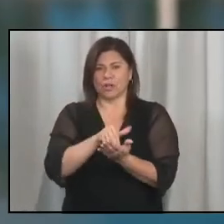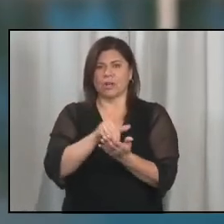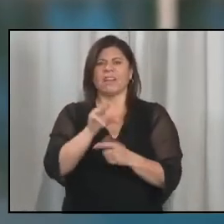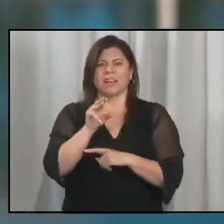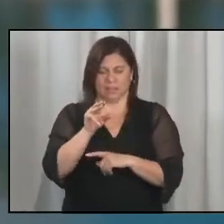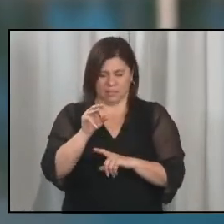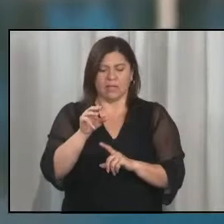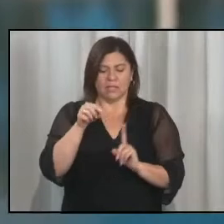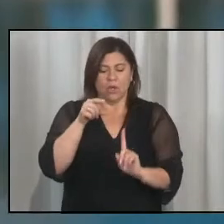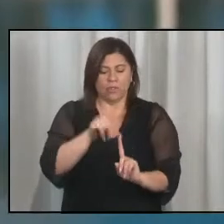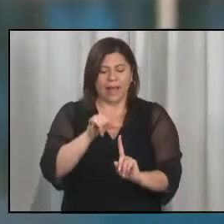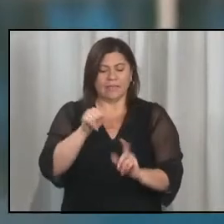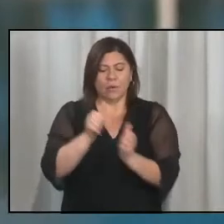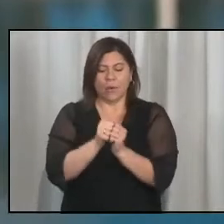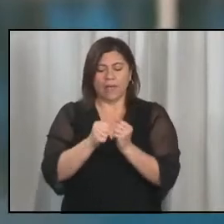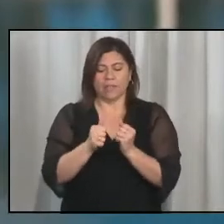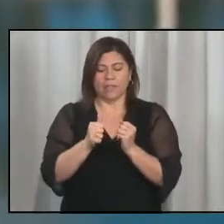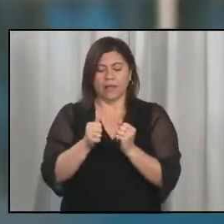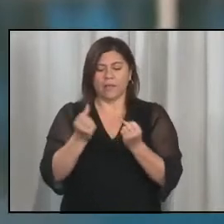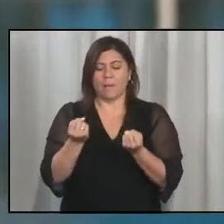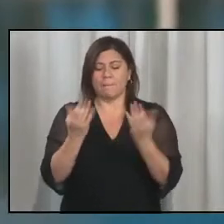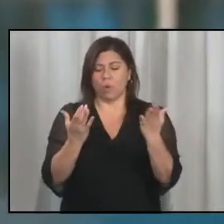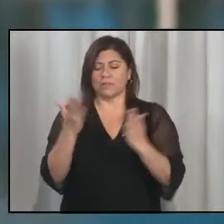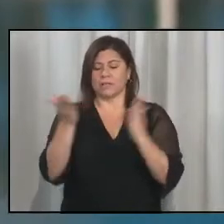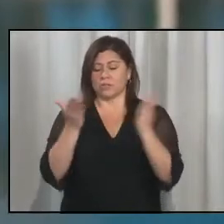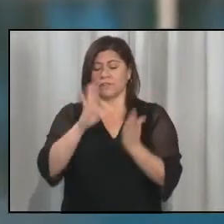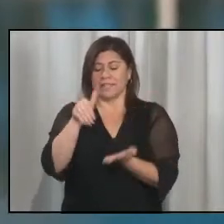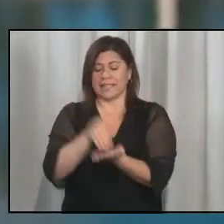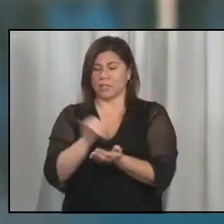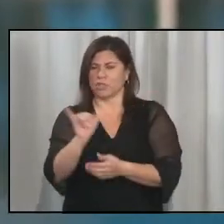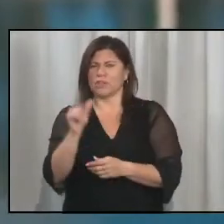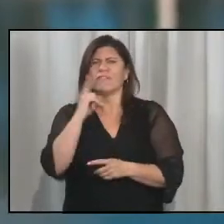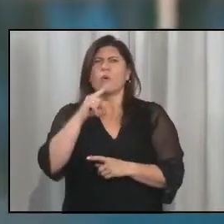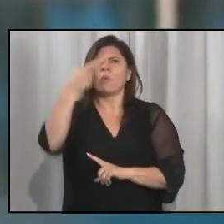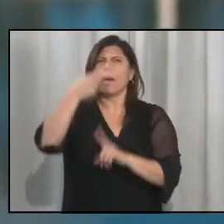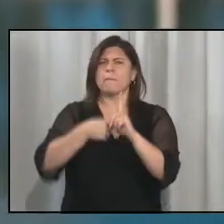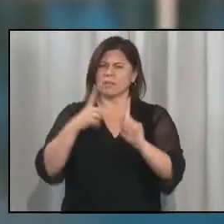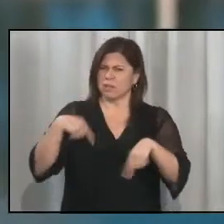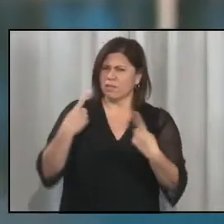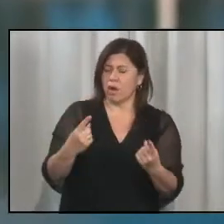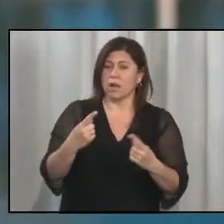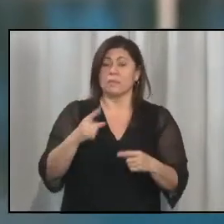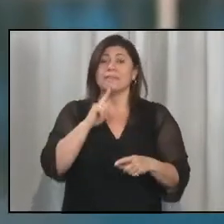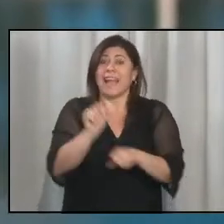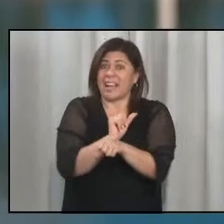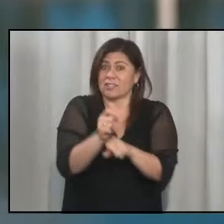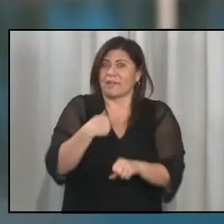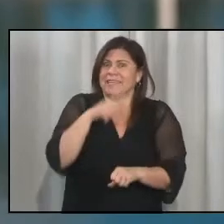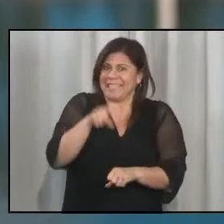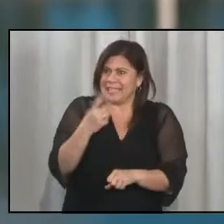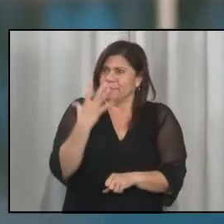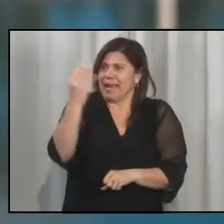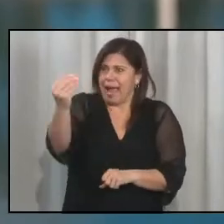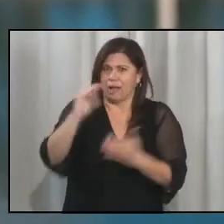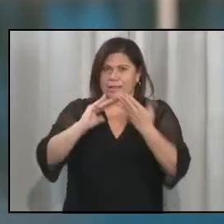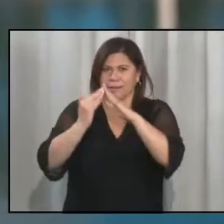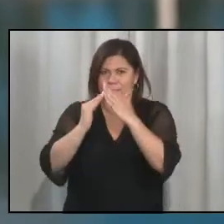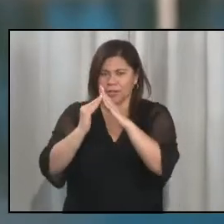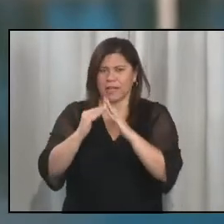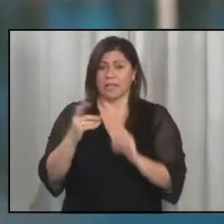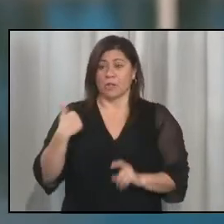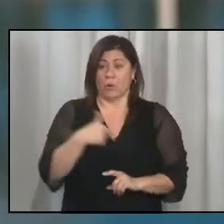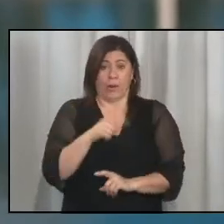center, for about a month now, and it's so needed to be out in the community. We are on the